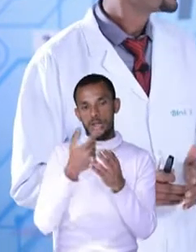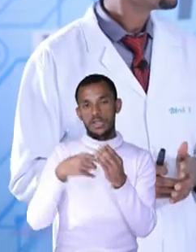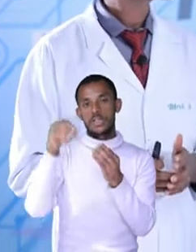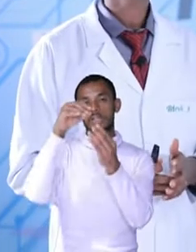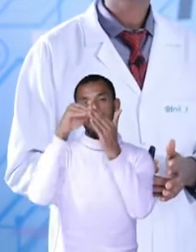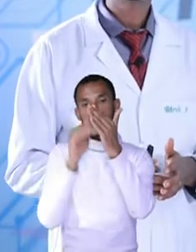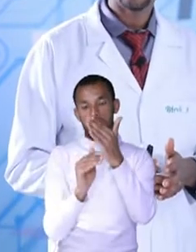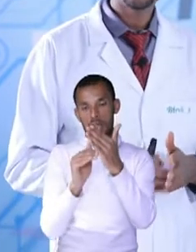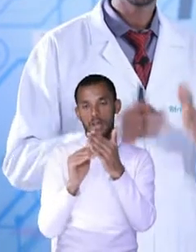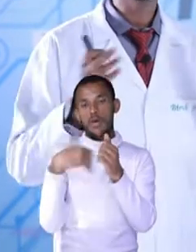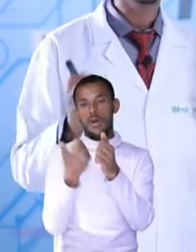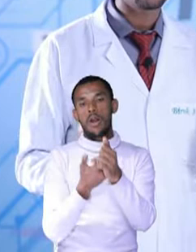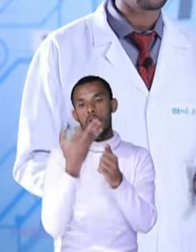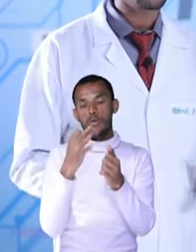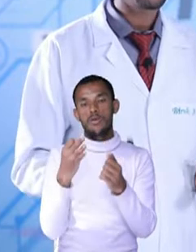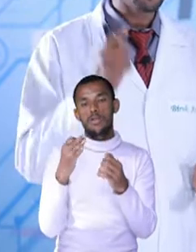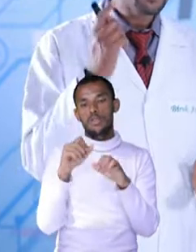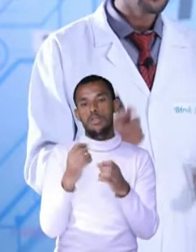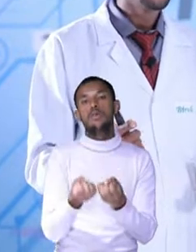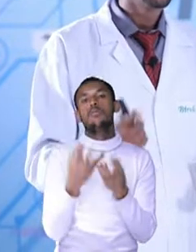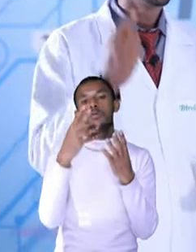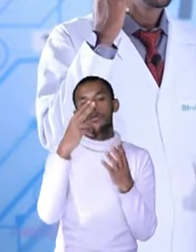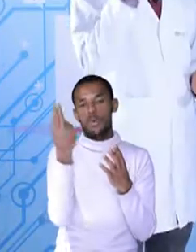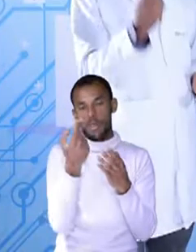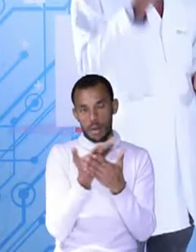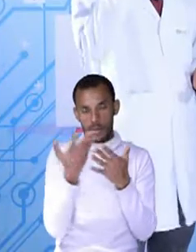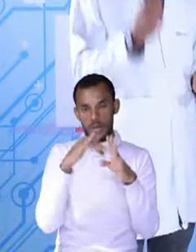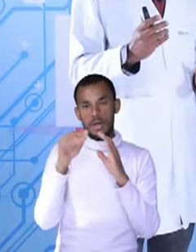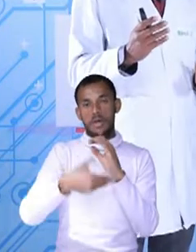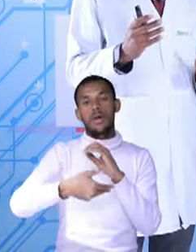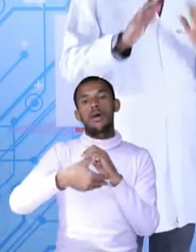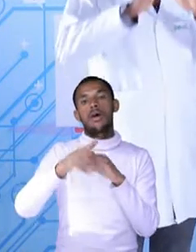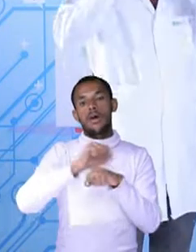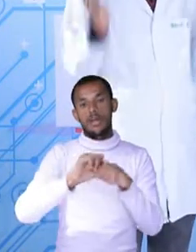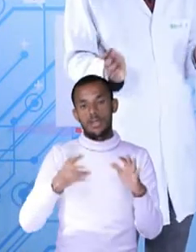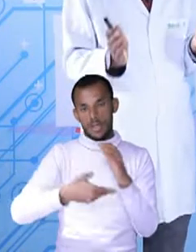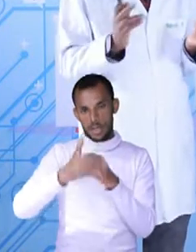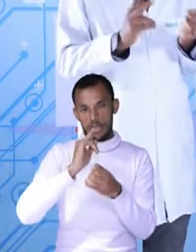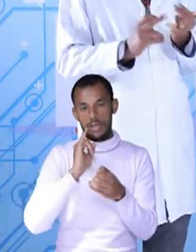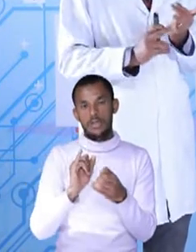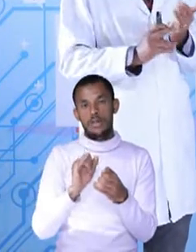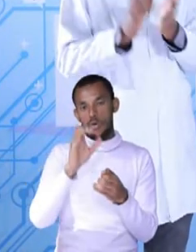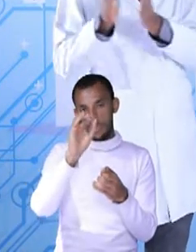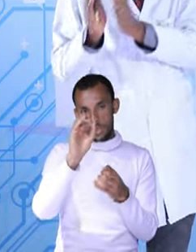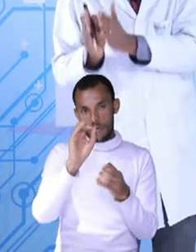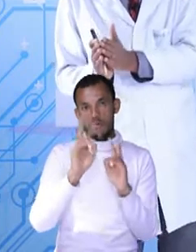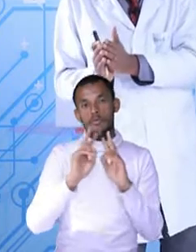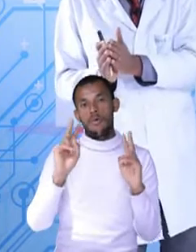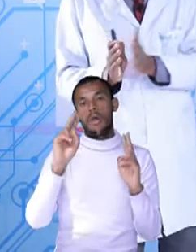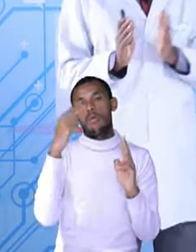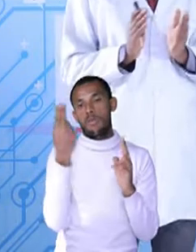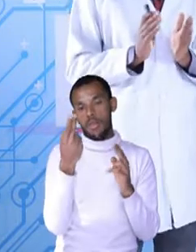of the most abundant elements in the Earth's crust. But the most abundant element in the Earth's crust is oxygen, but it is